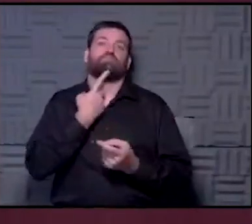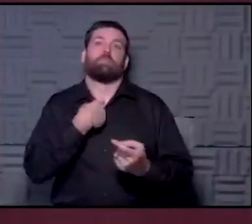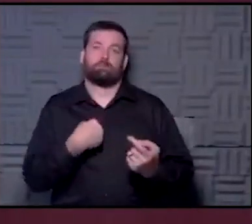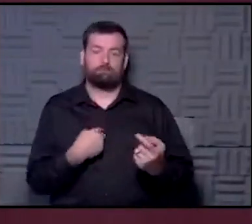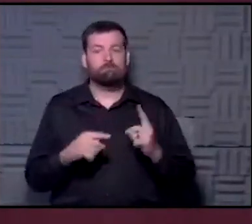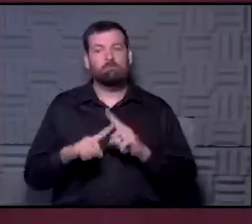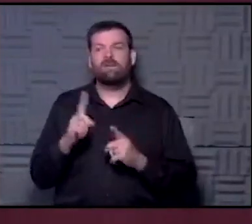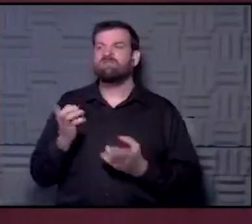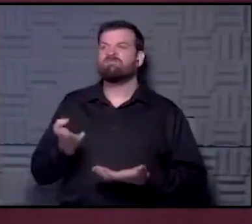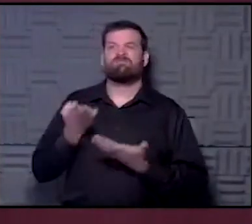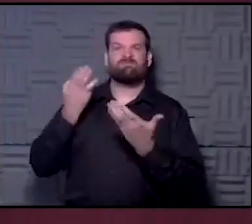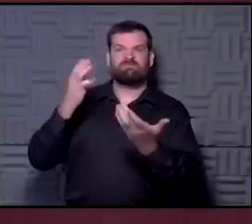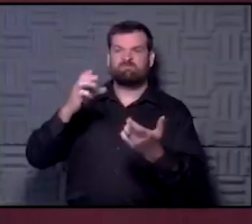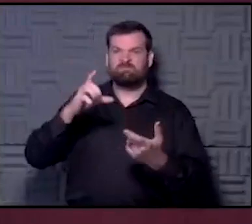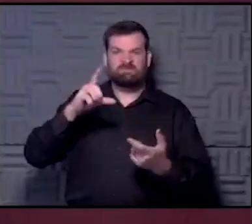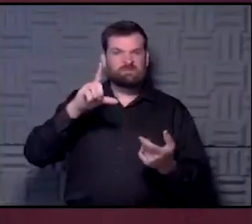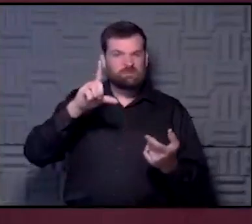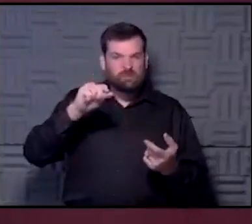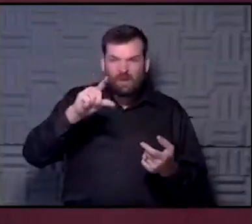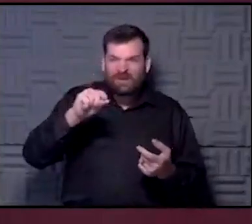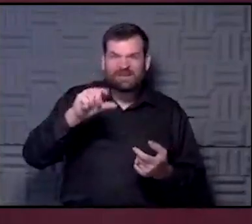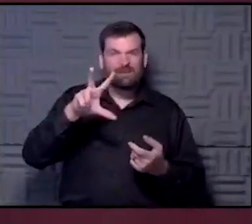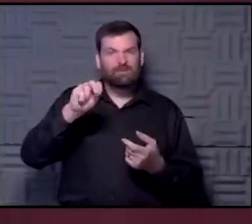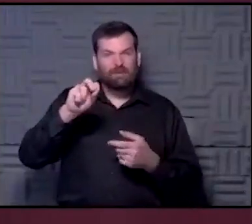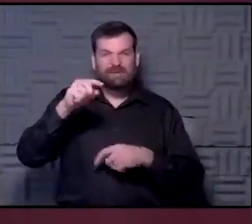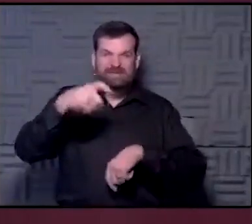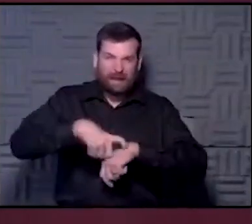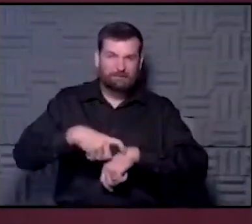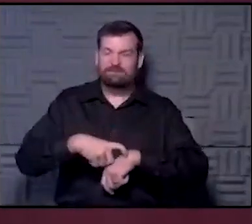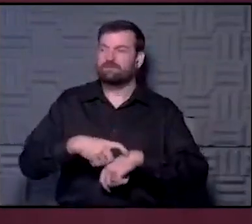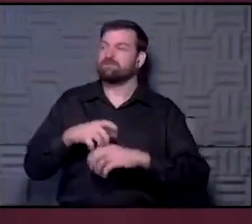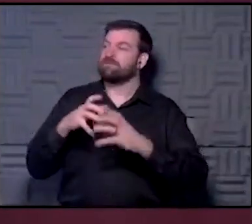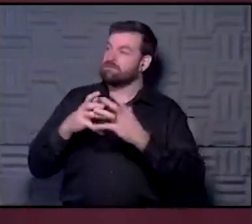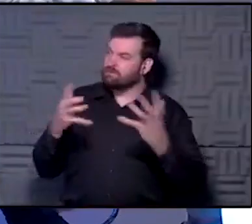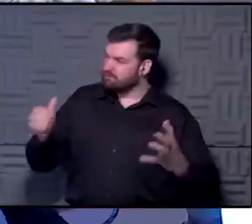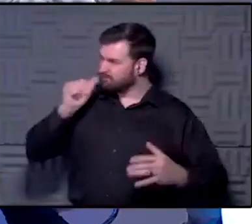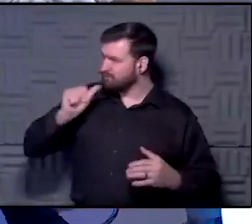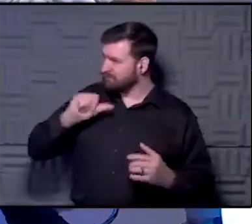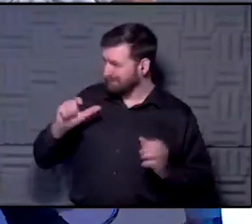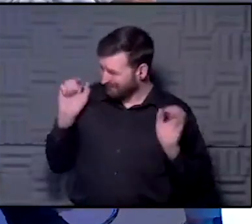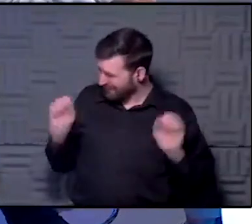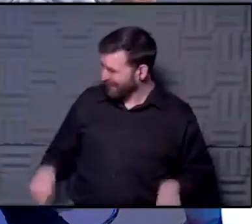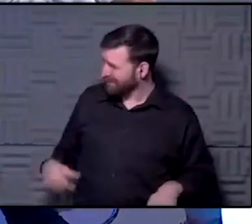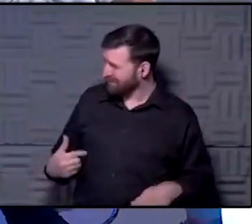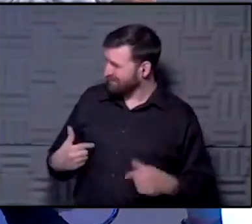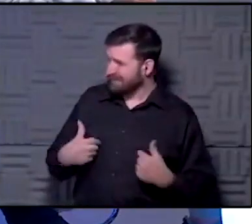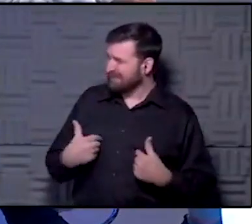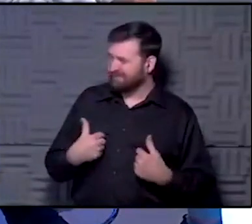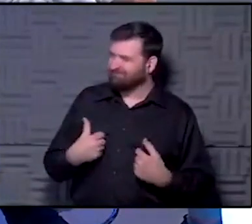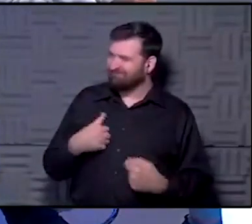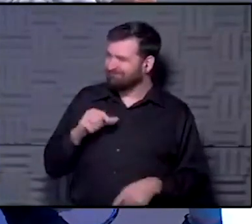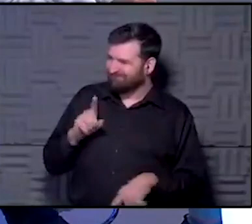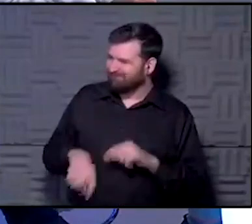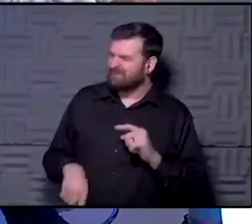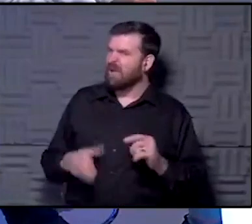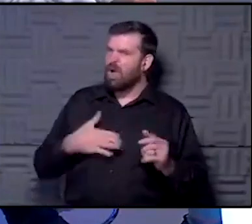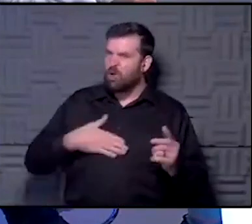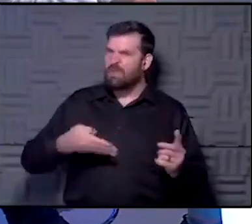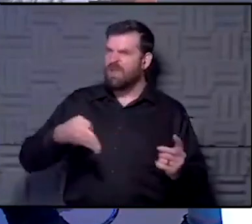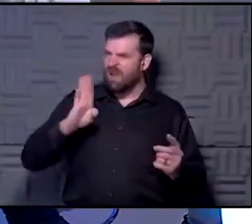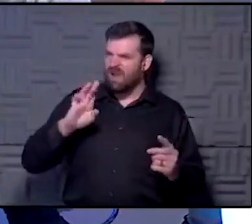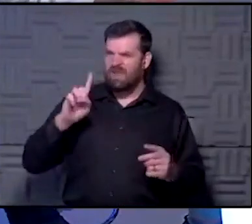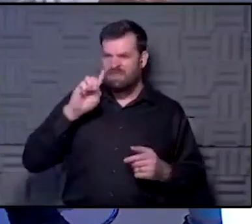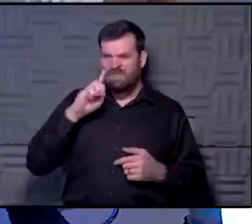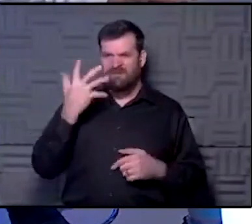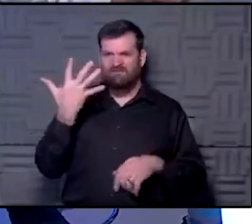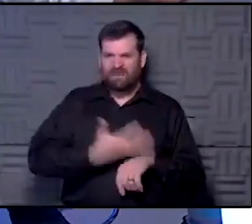say like 20, 30 times. Yeah. It's like Yeah, it's you're a lot laughing. of patience. Can you do that? I try to do that. I'm like, I can't. Yeah. I'm like, oh my God, I think I chew